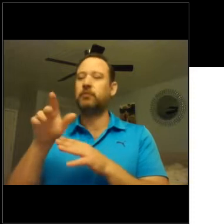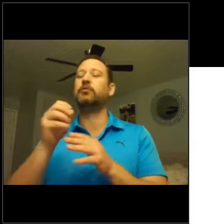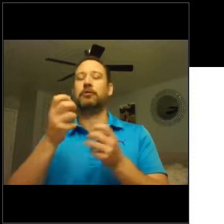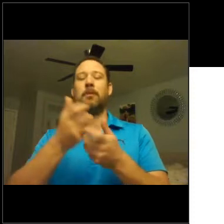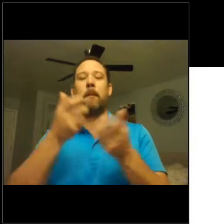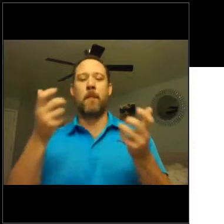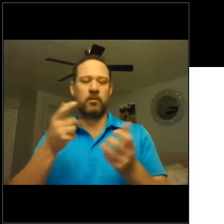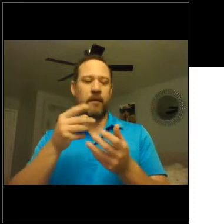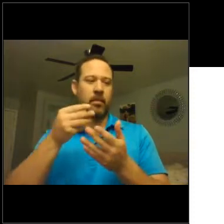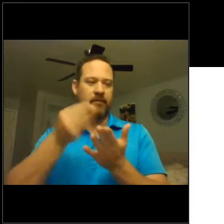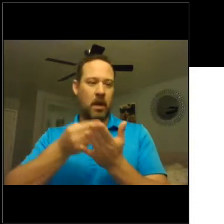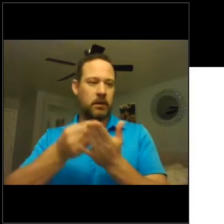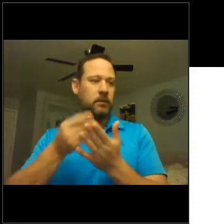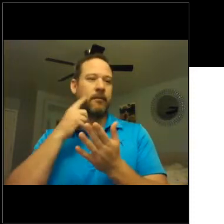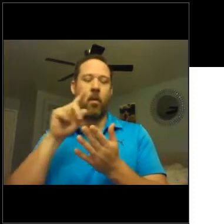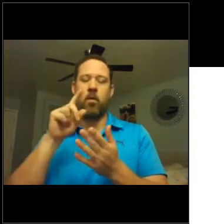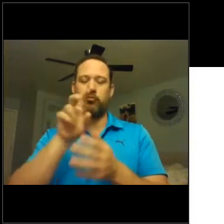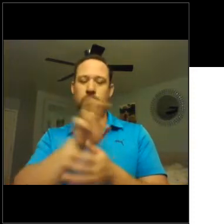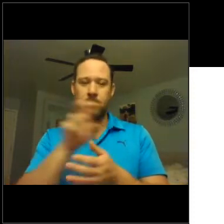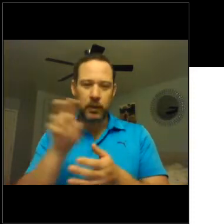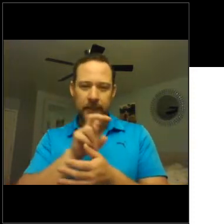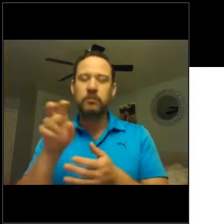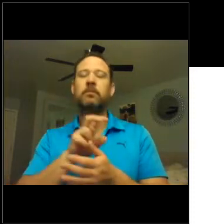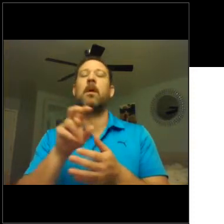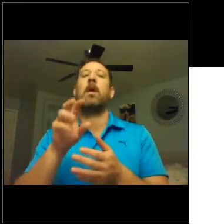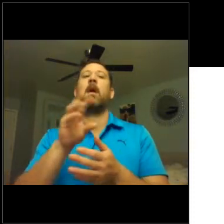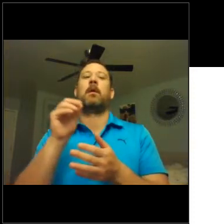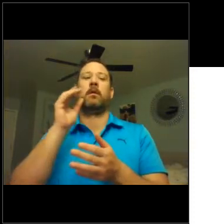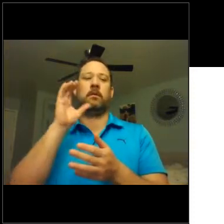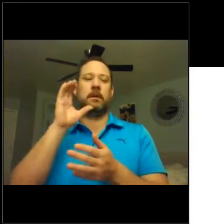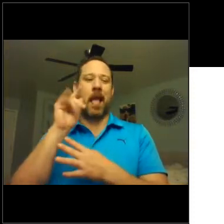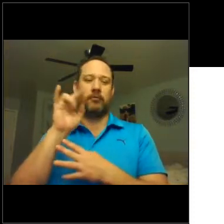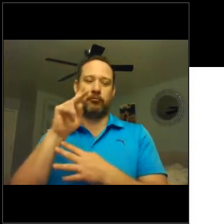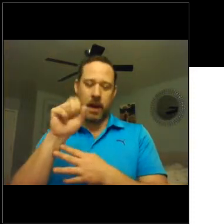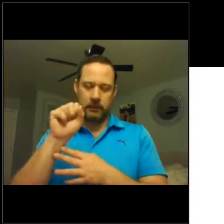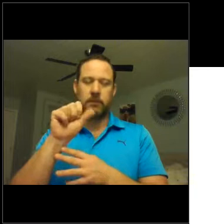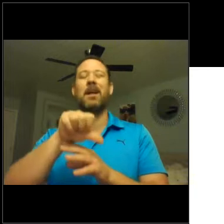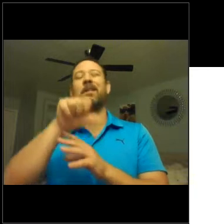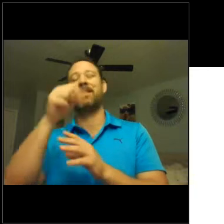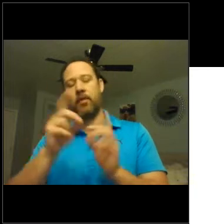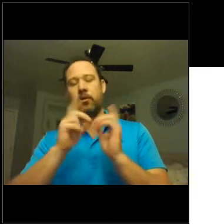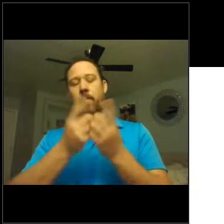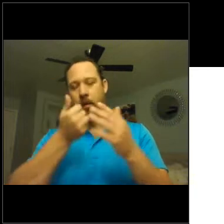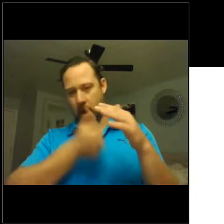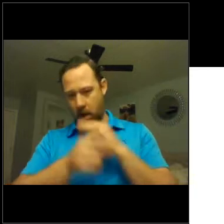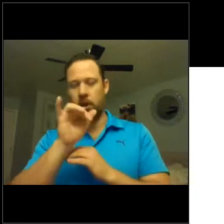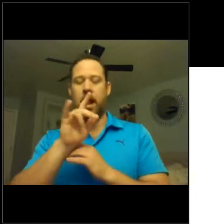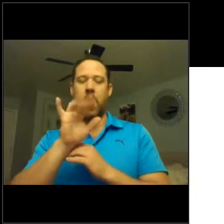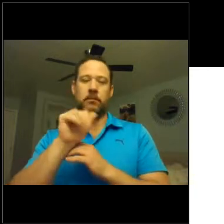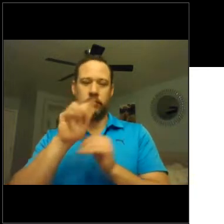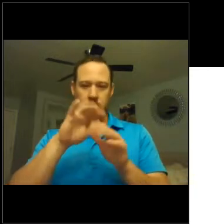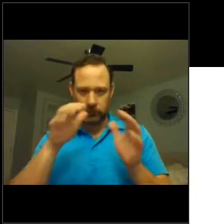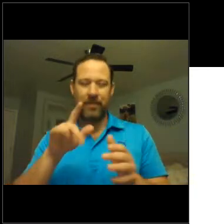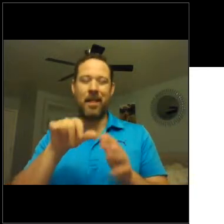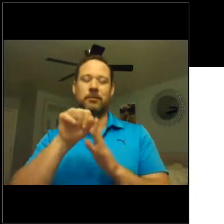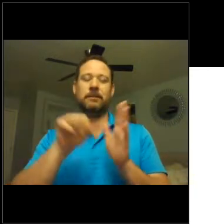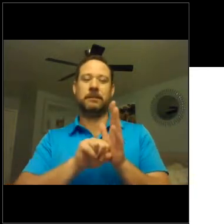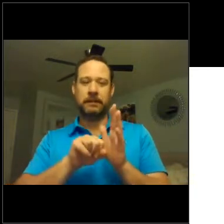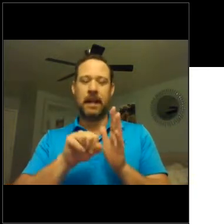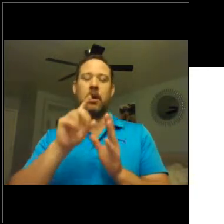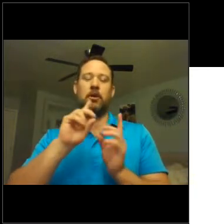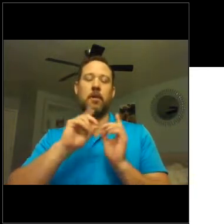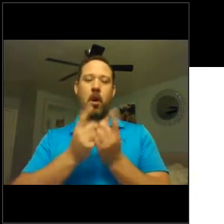state funding for transportation. And Caltrans is another department under CalSTA that is our state Department of